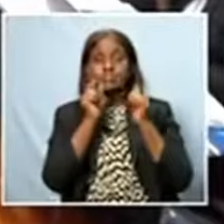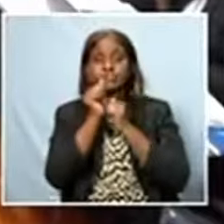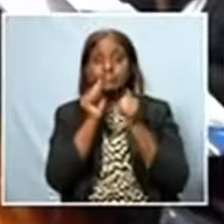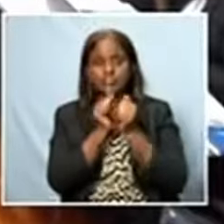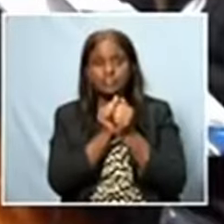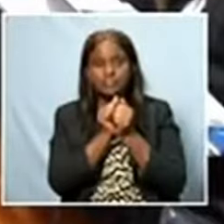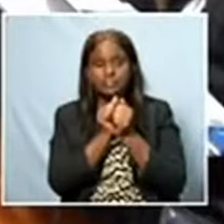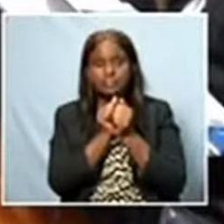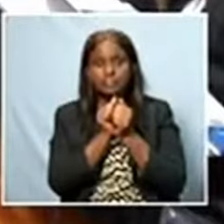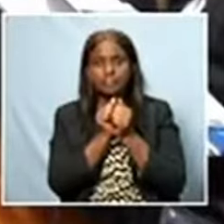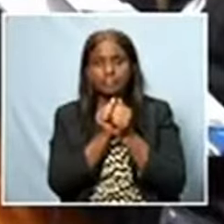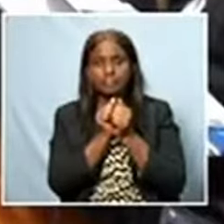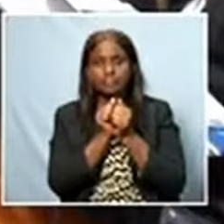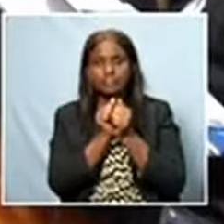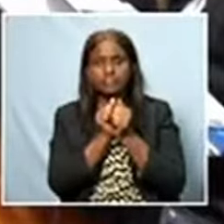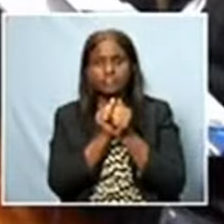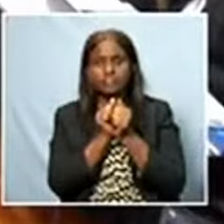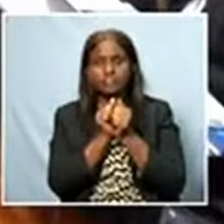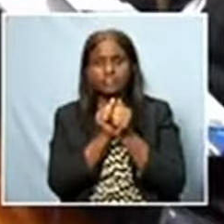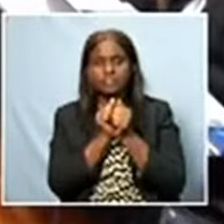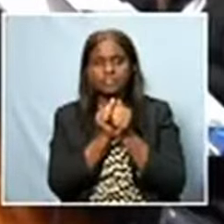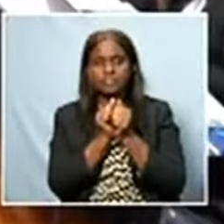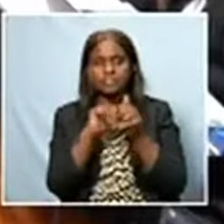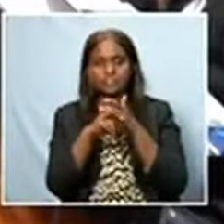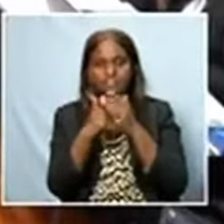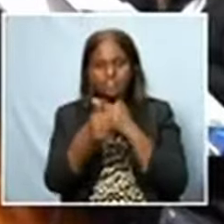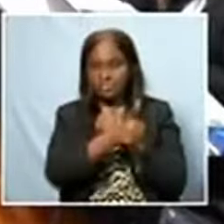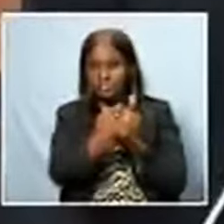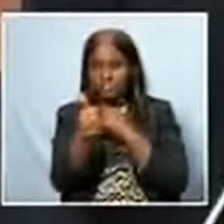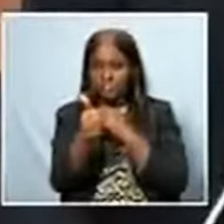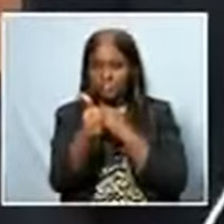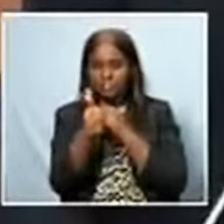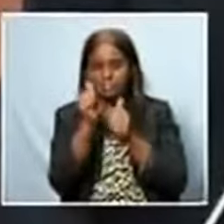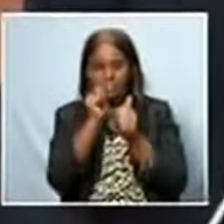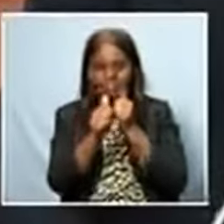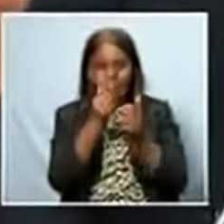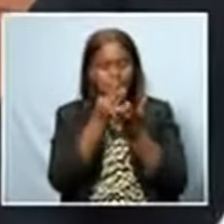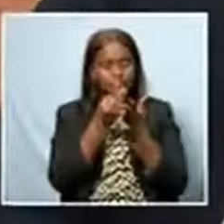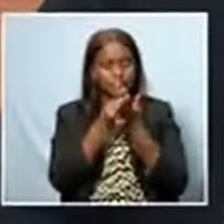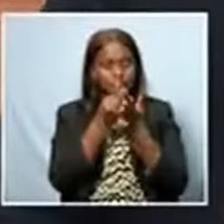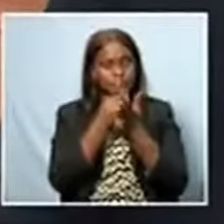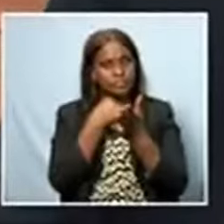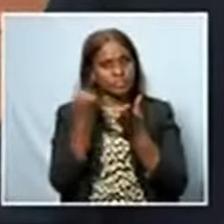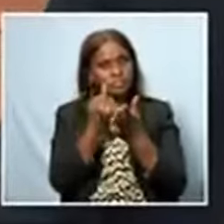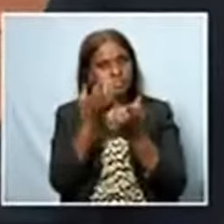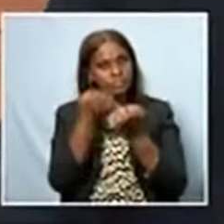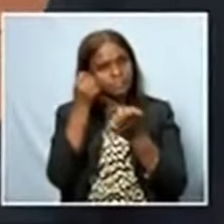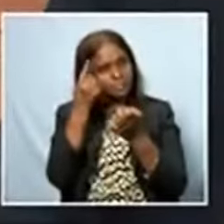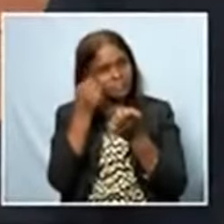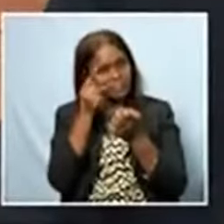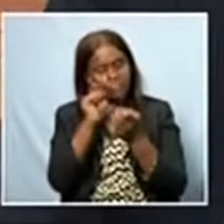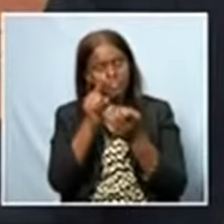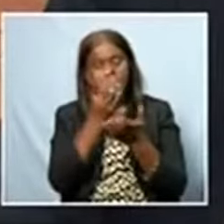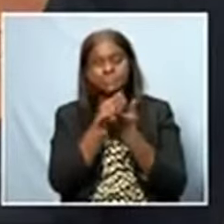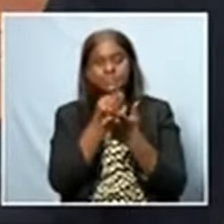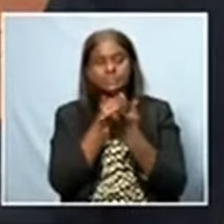heating And all that. So how are you going to, which revenue? I wanted to understand maybe the